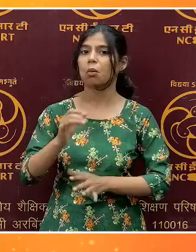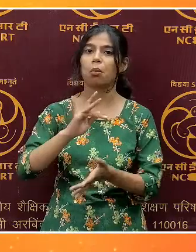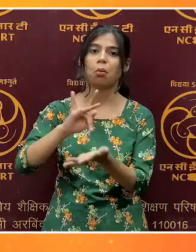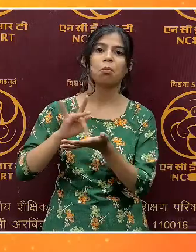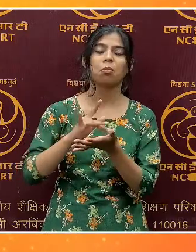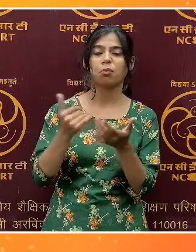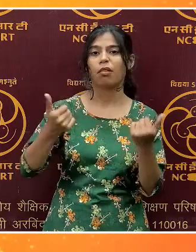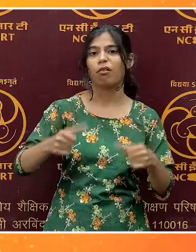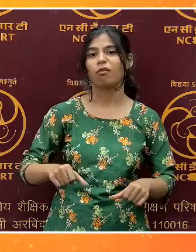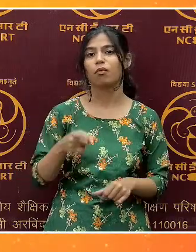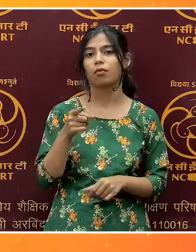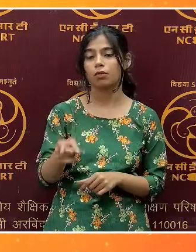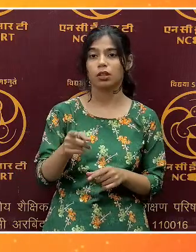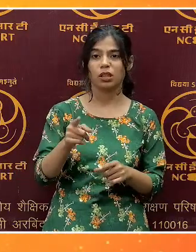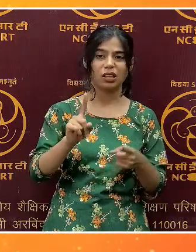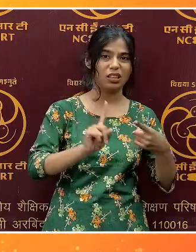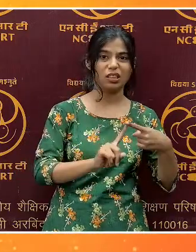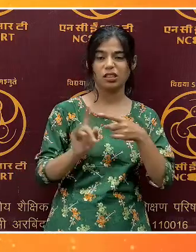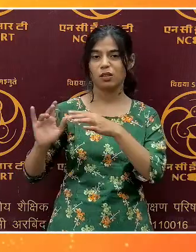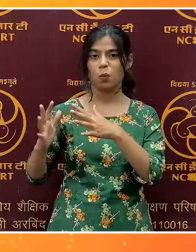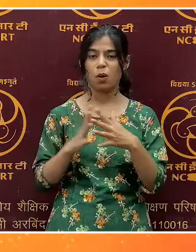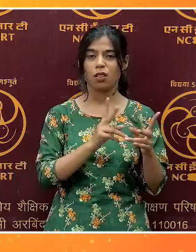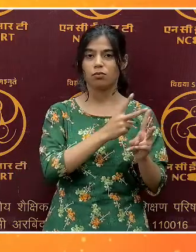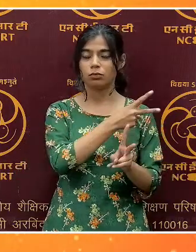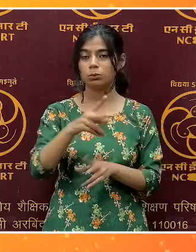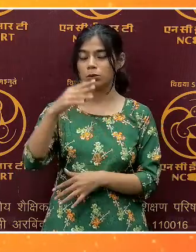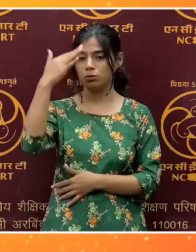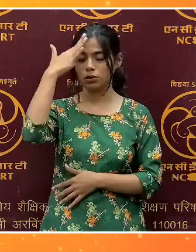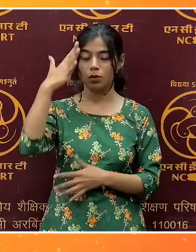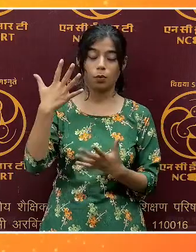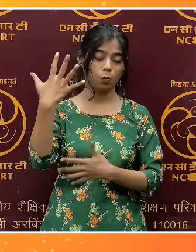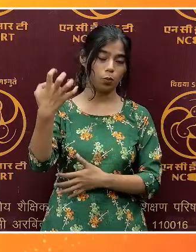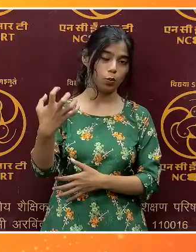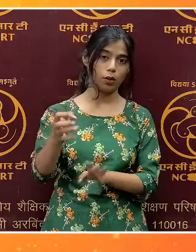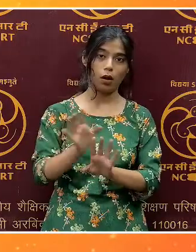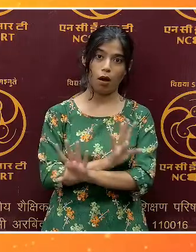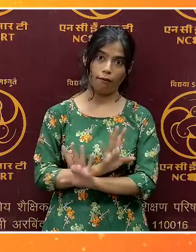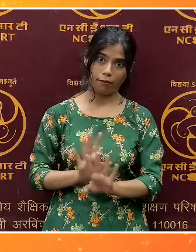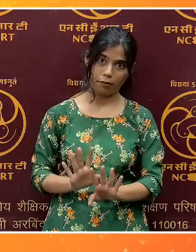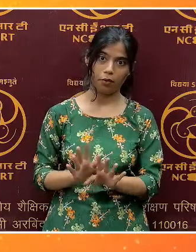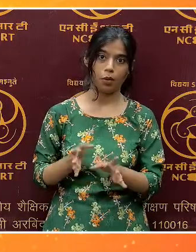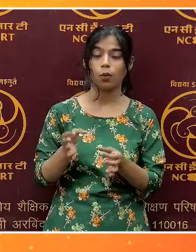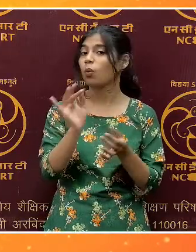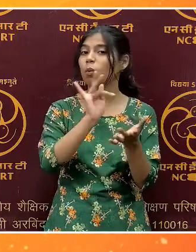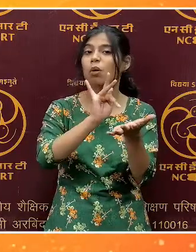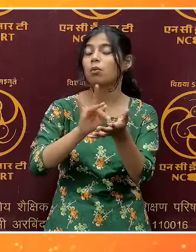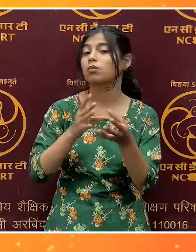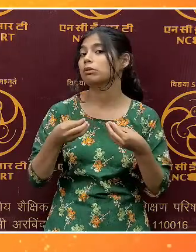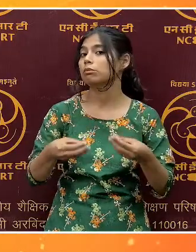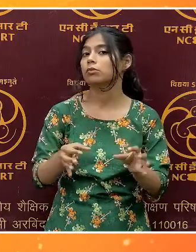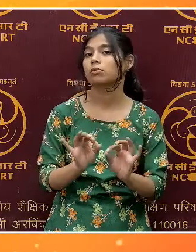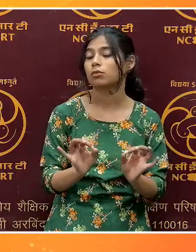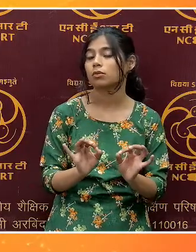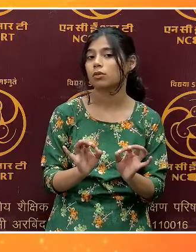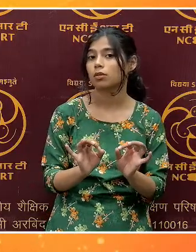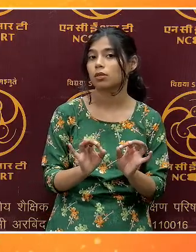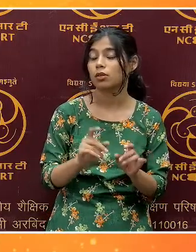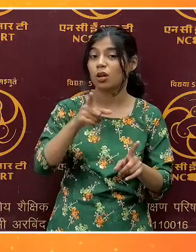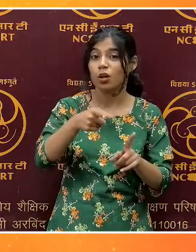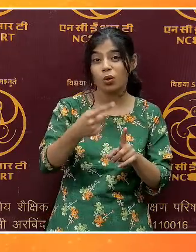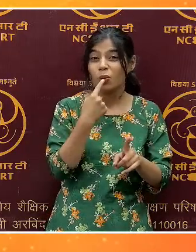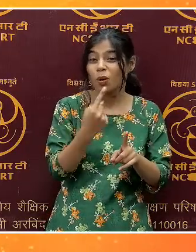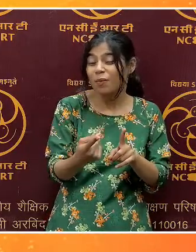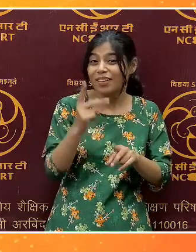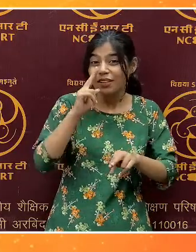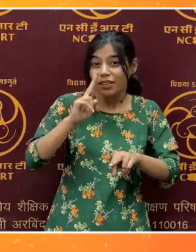right, left, east, west. Here the direction will have to be specified yes. because you want to find out the exact